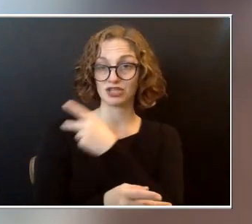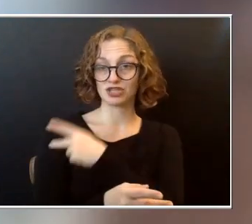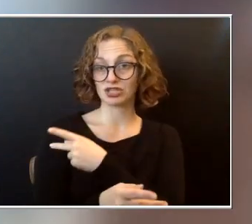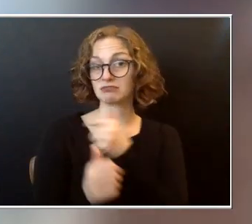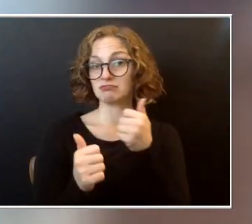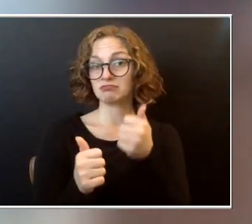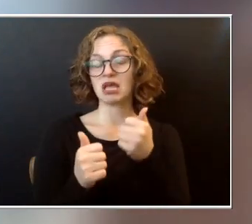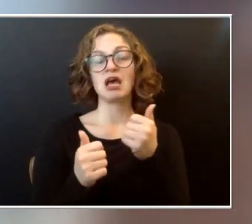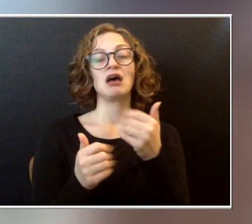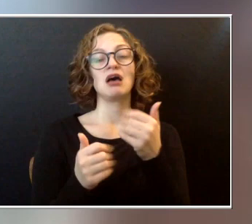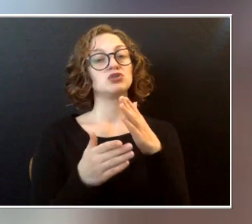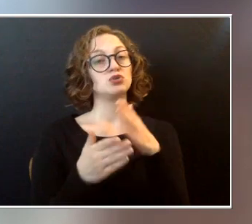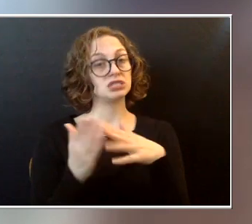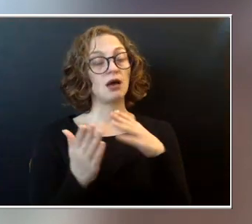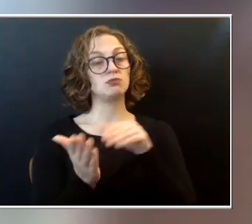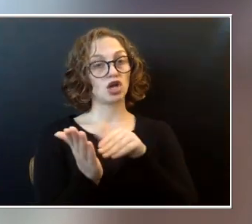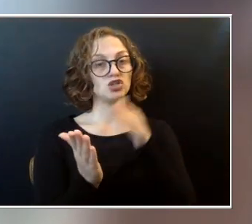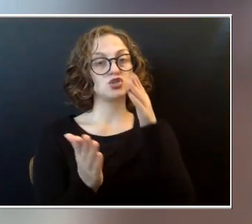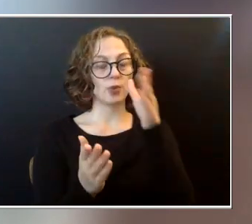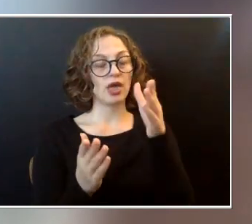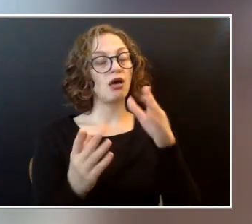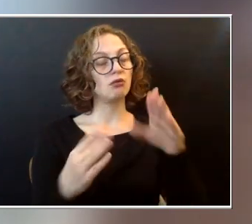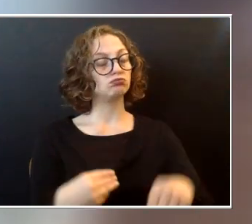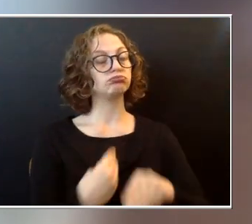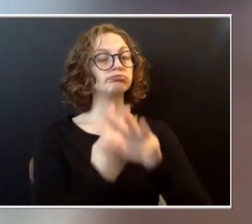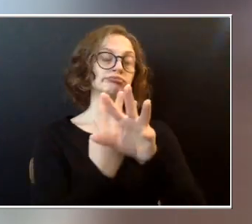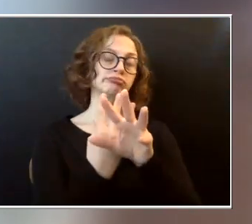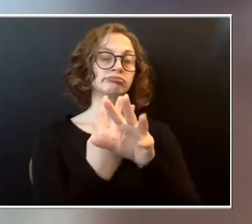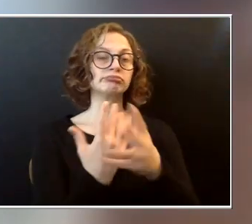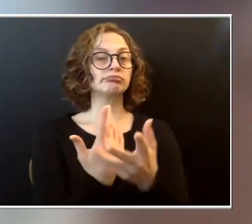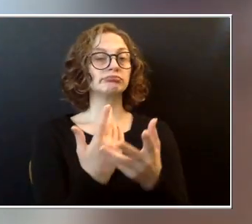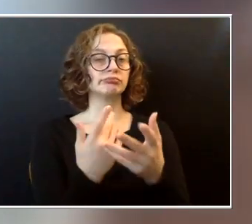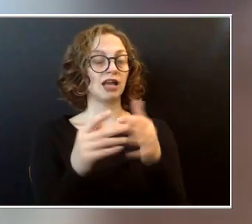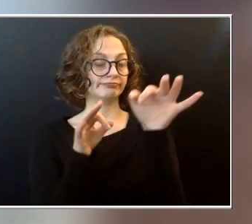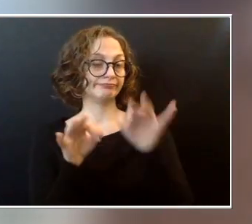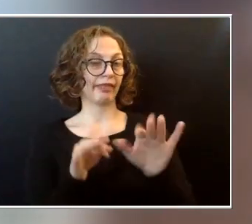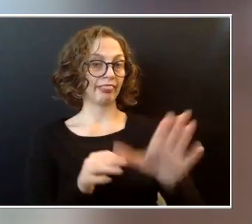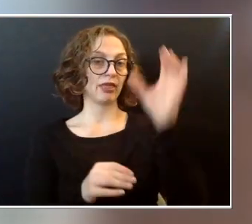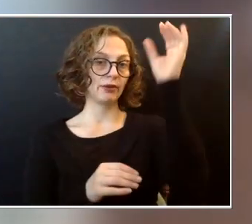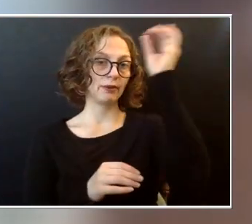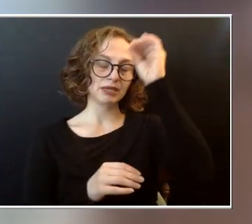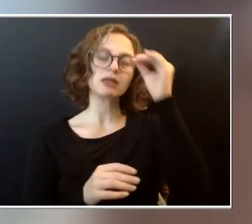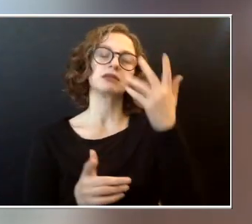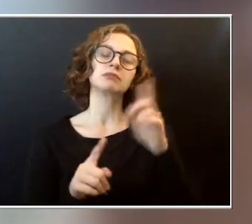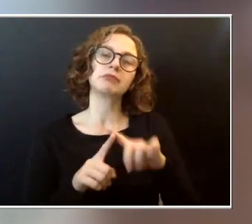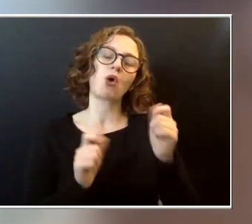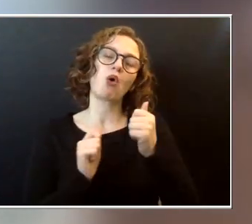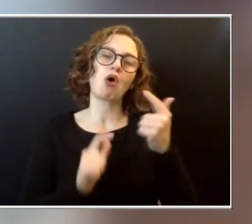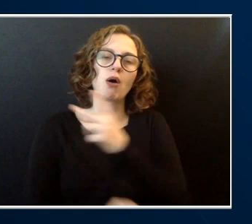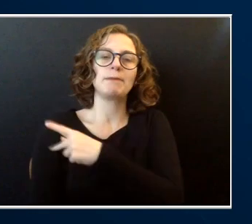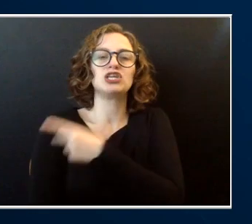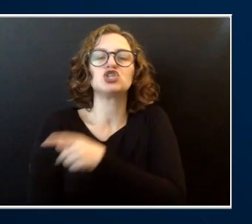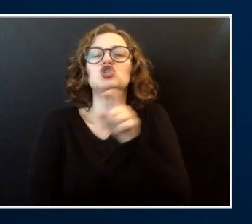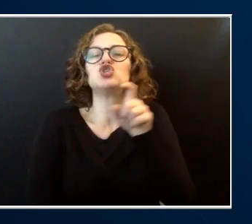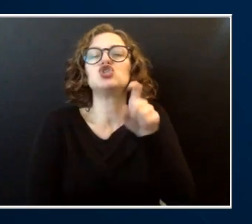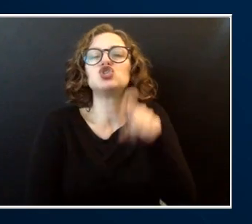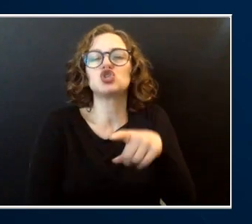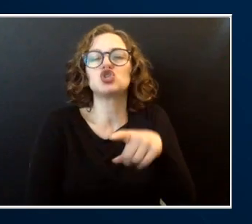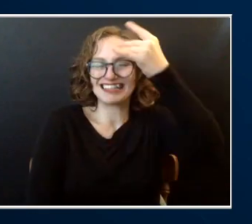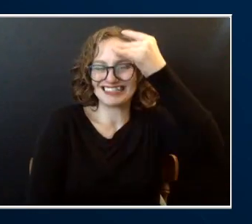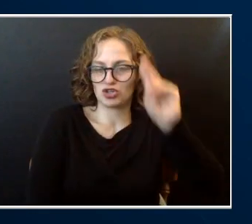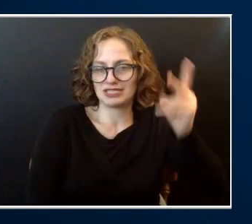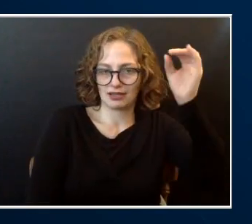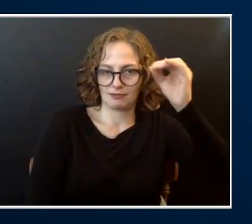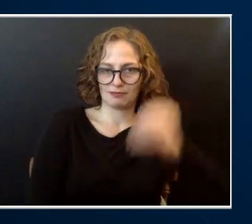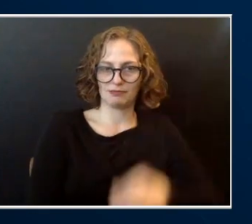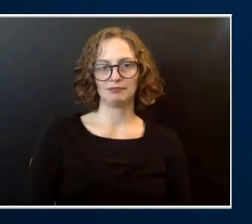of opinions, I think it's something that all patients should consider. Do you ever have patients who are